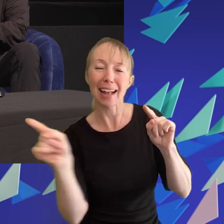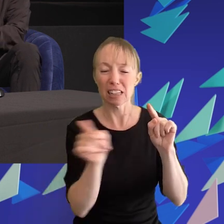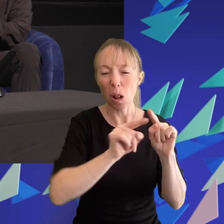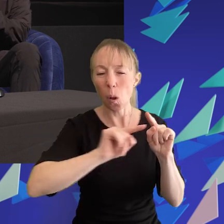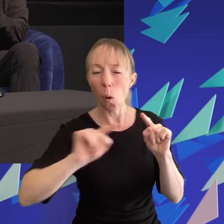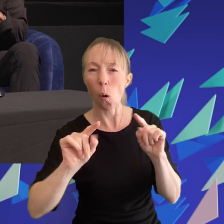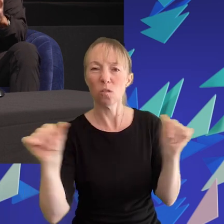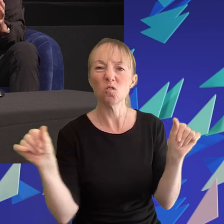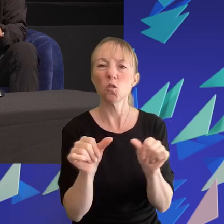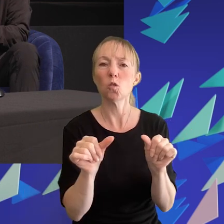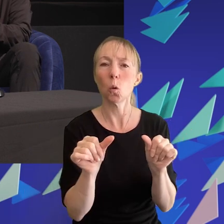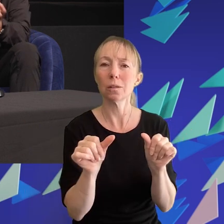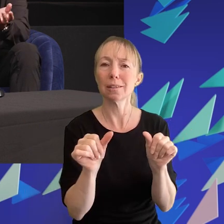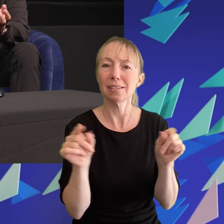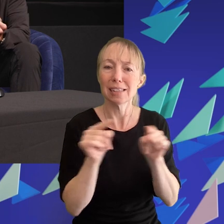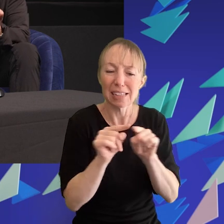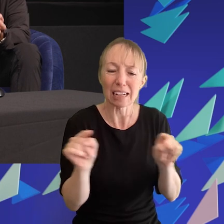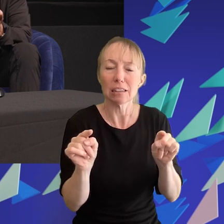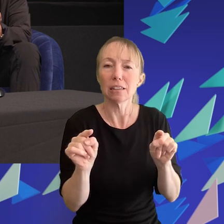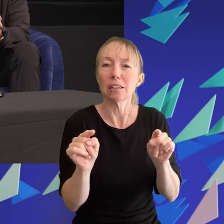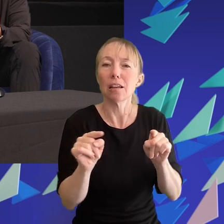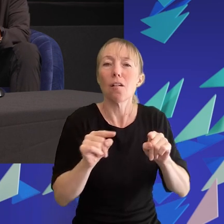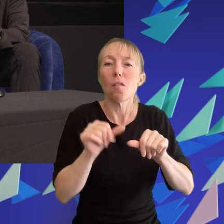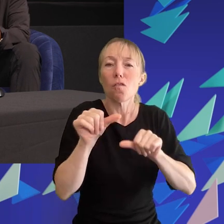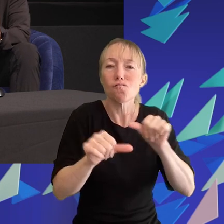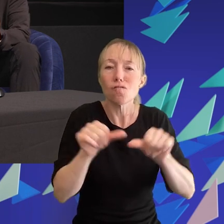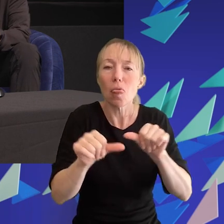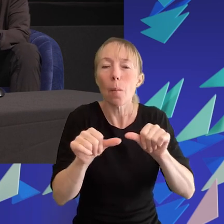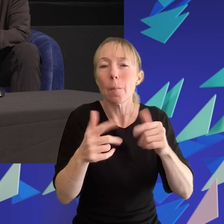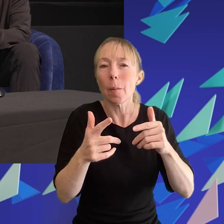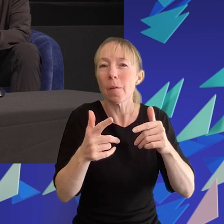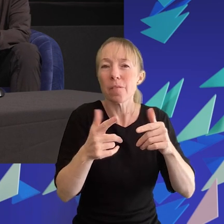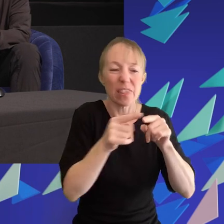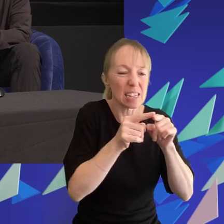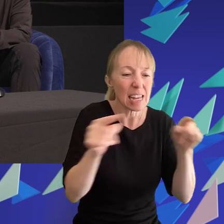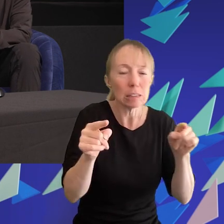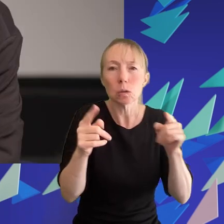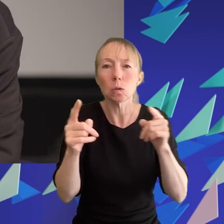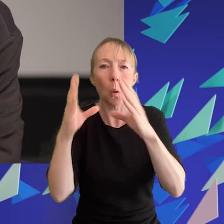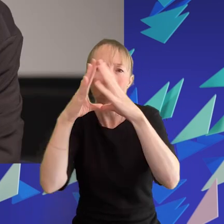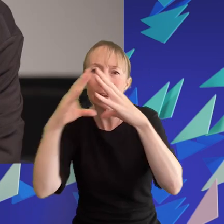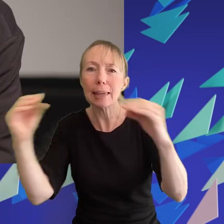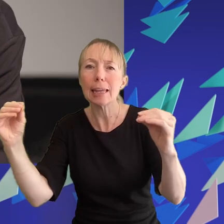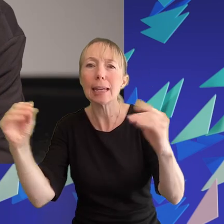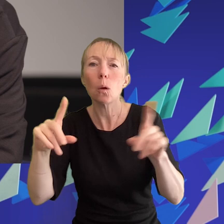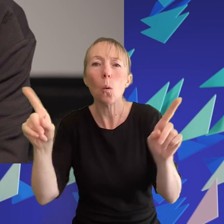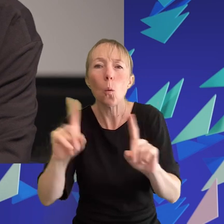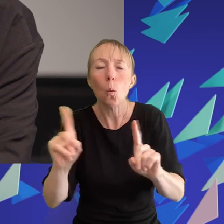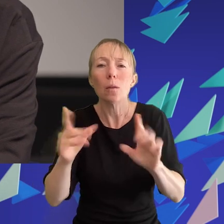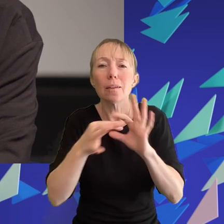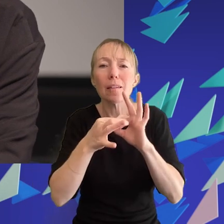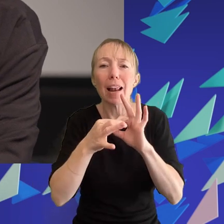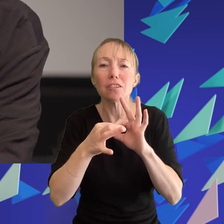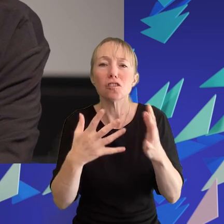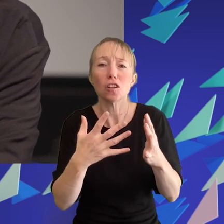lines, the rhythm of every sentence, every scene, how much, what is the relation